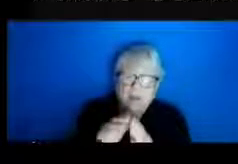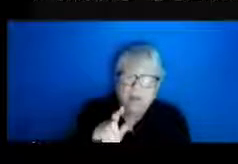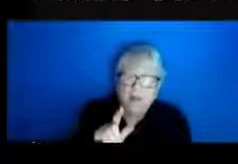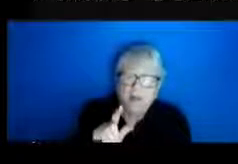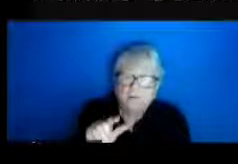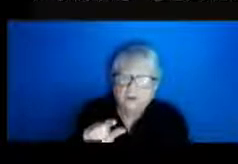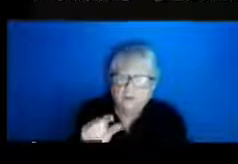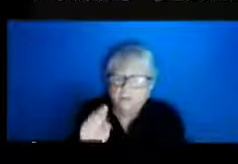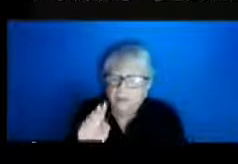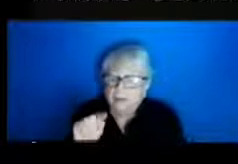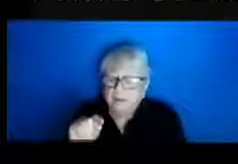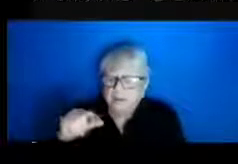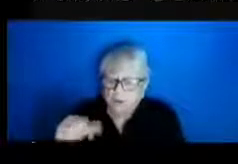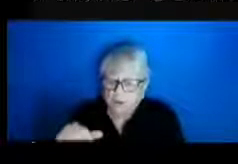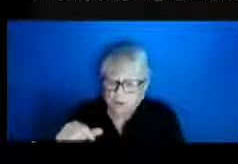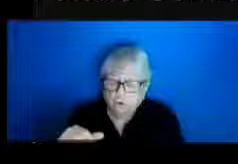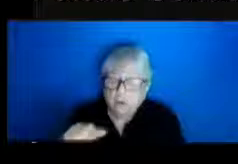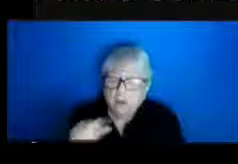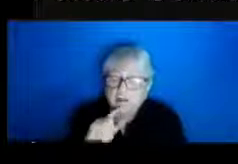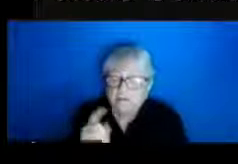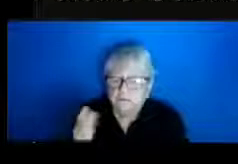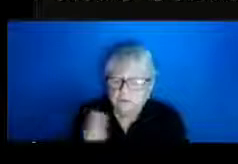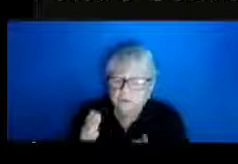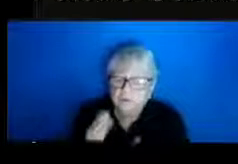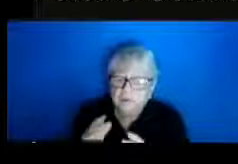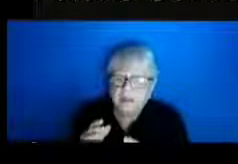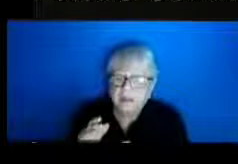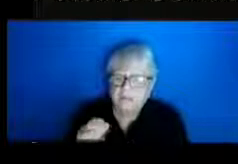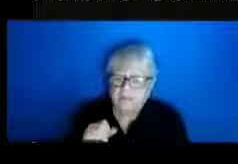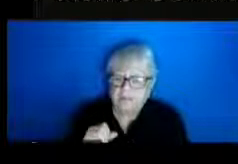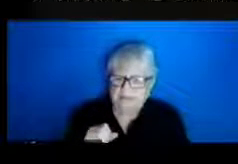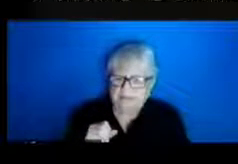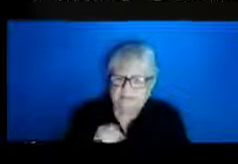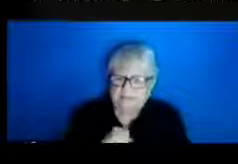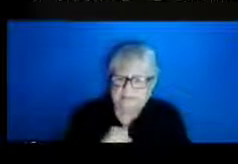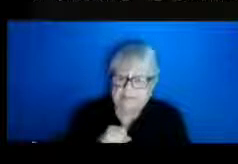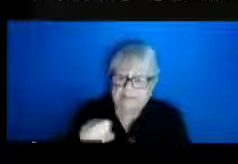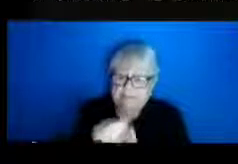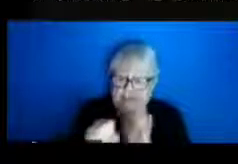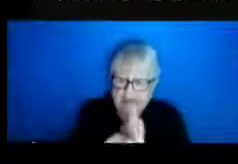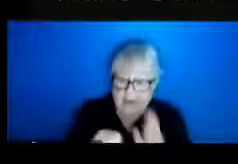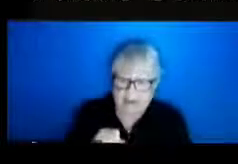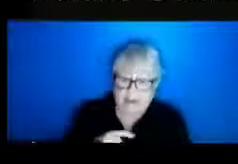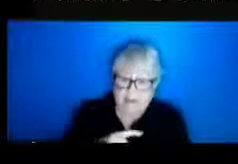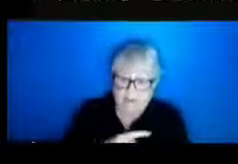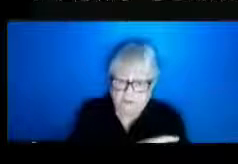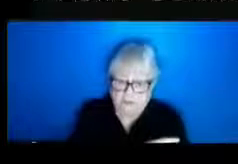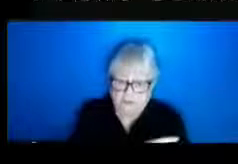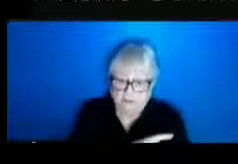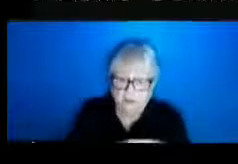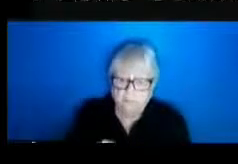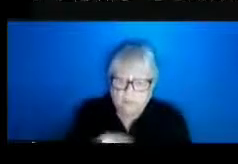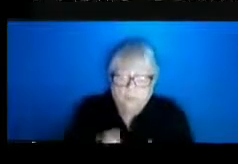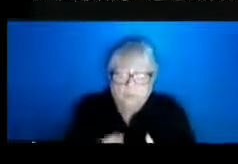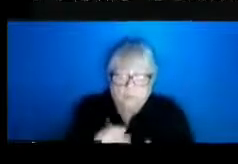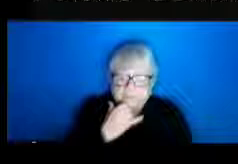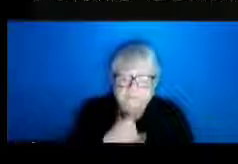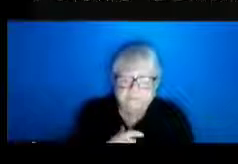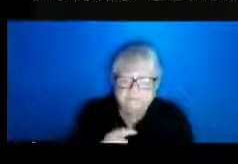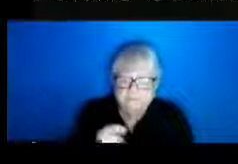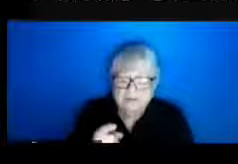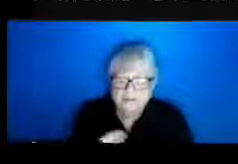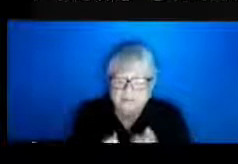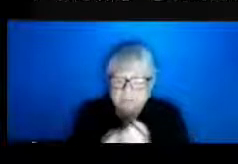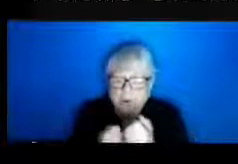representatives serve in the state legislature, as well as at the local level. And this region is, of course, has been very supportive